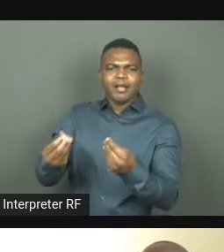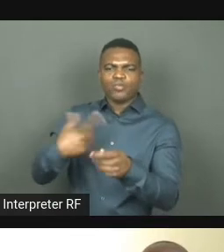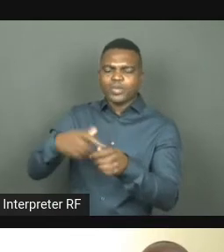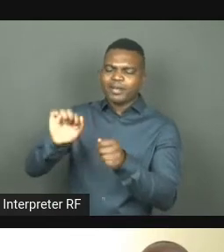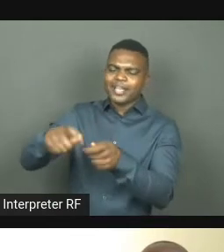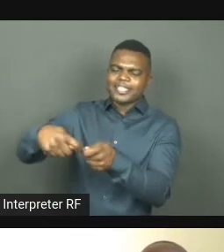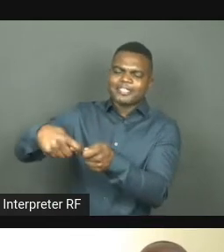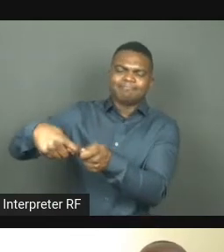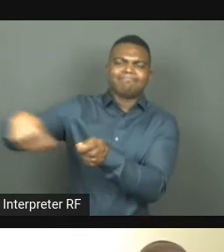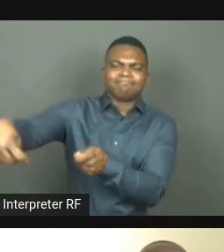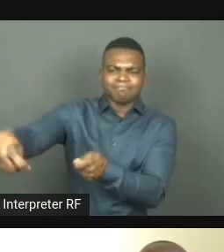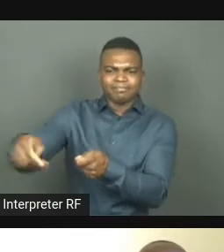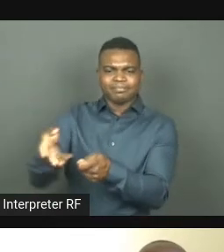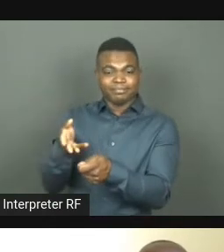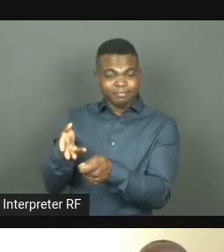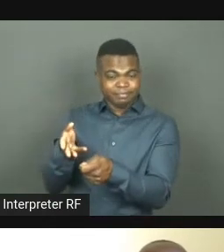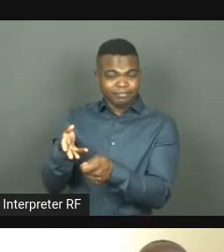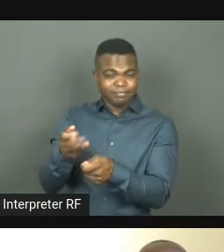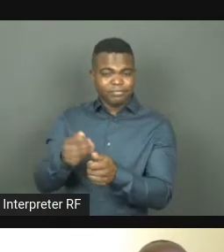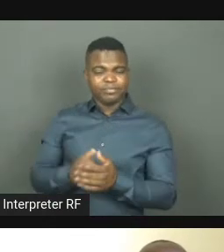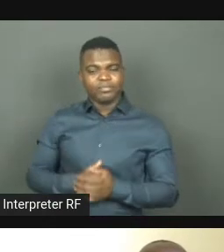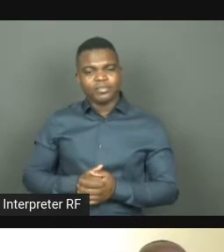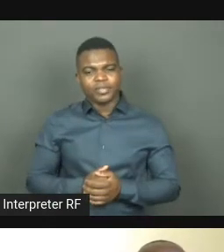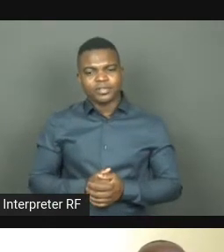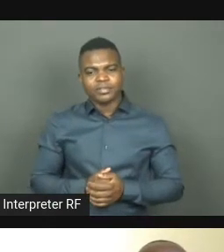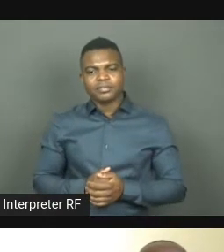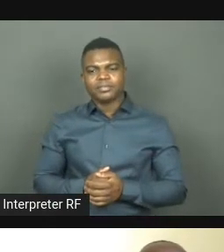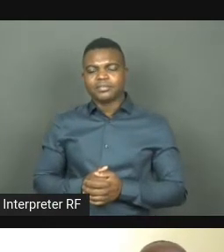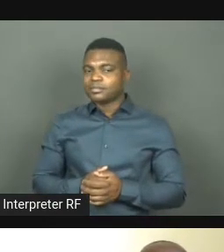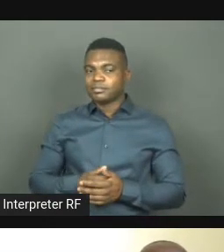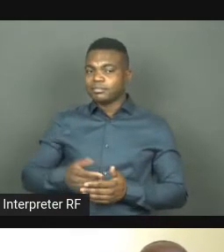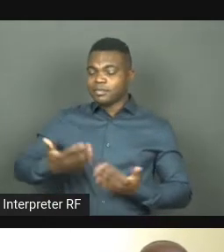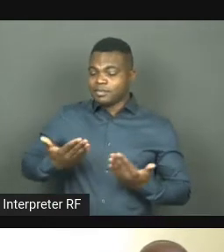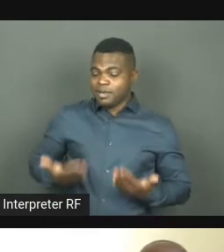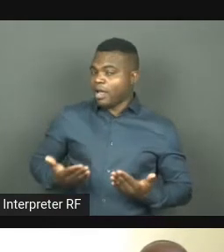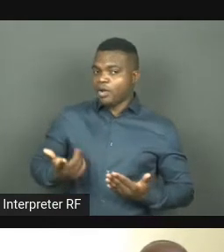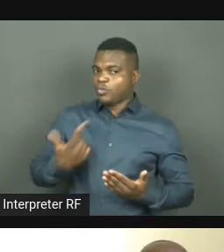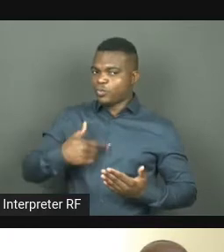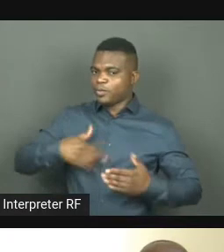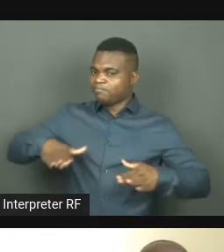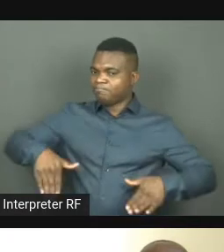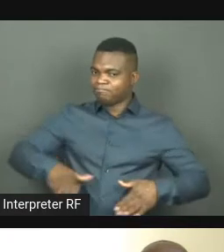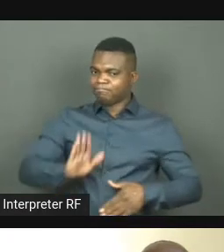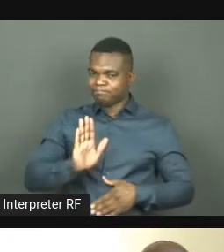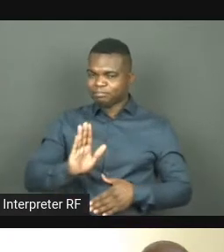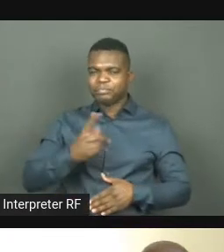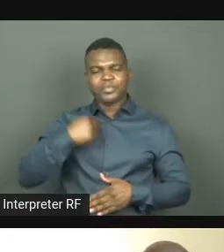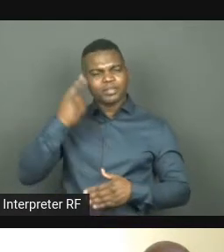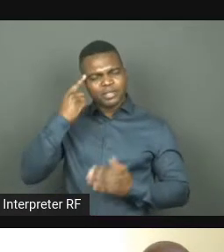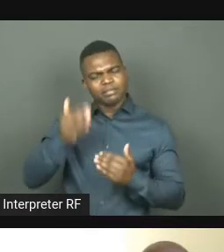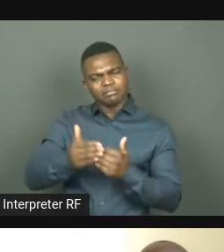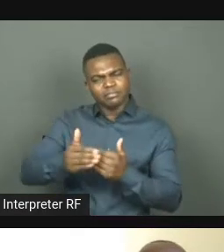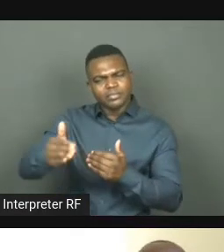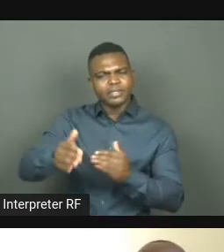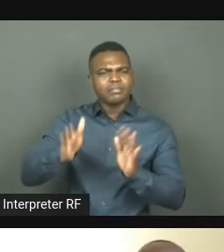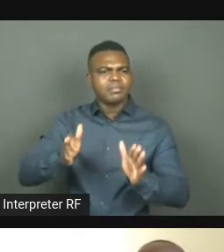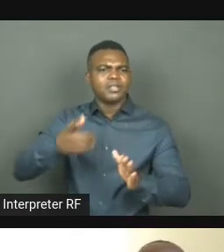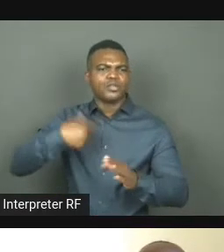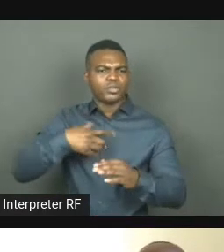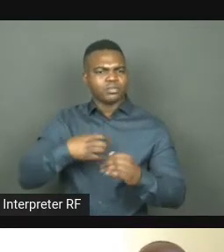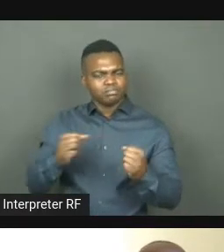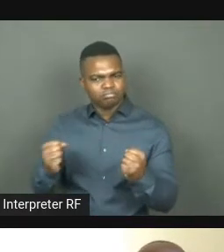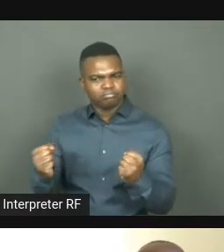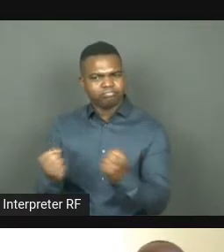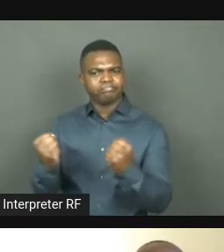of if we are going to serve a particular need, we should be able to be guided by people affected by that particular need. And I